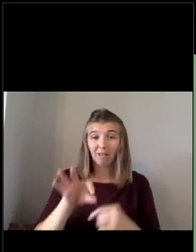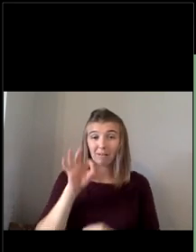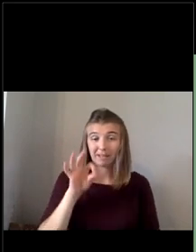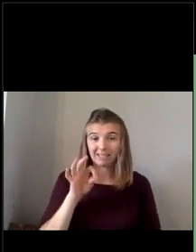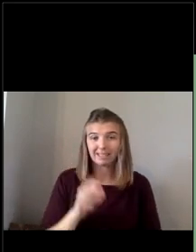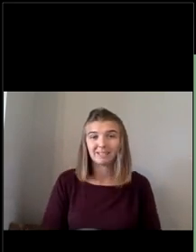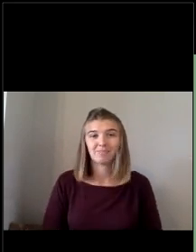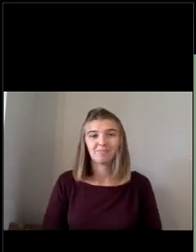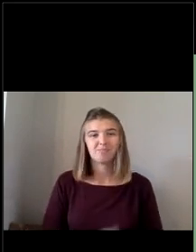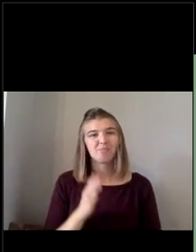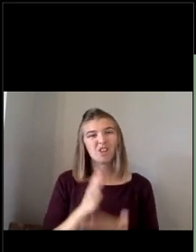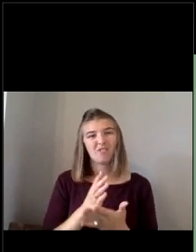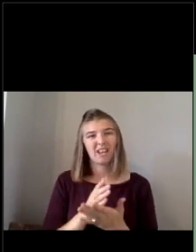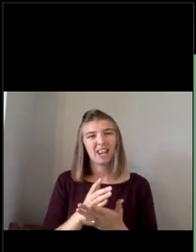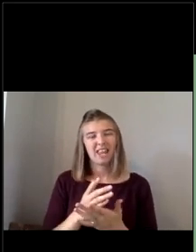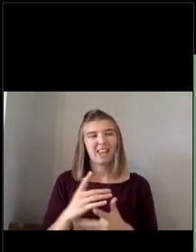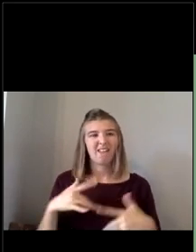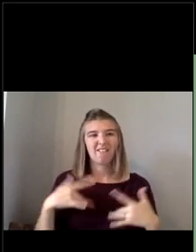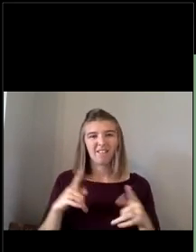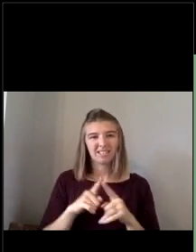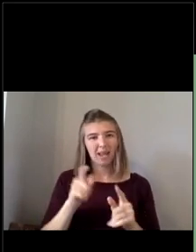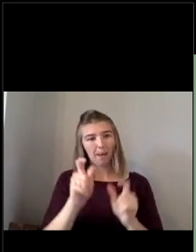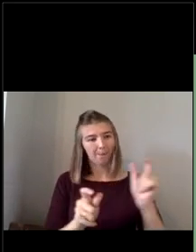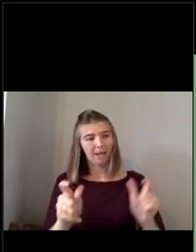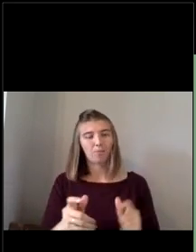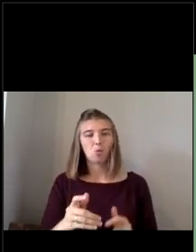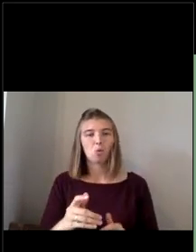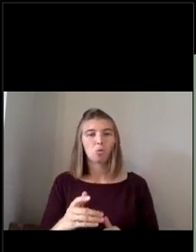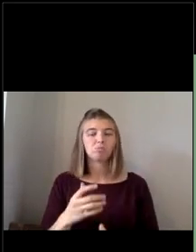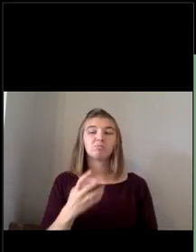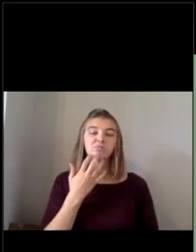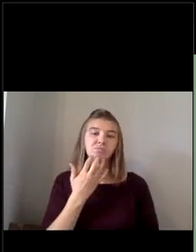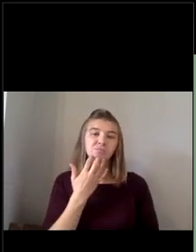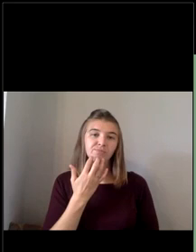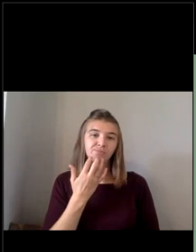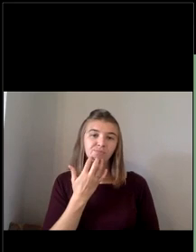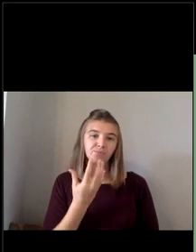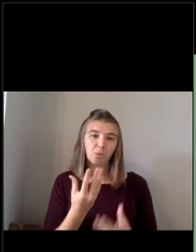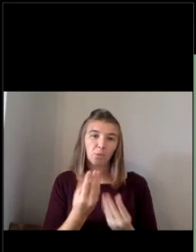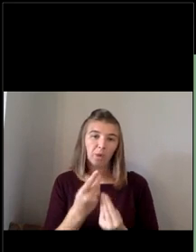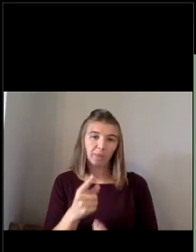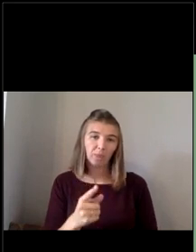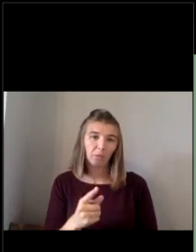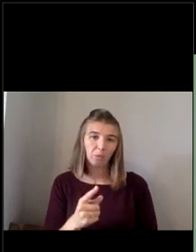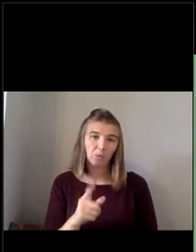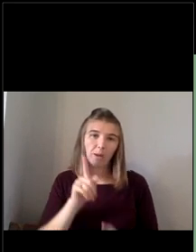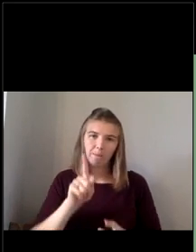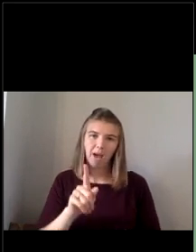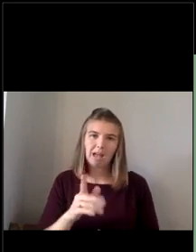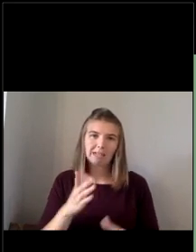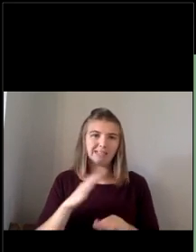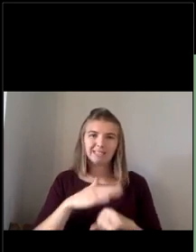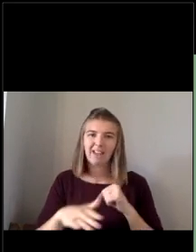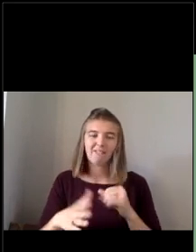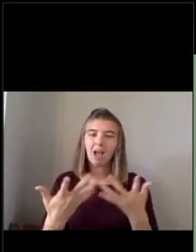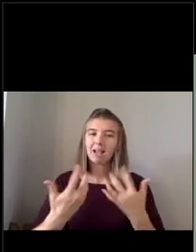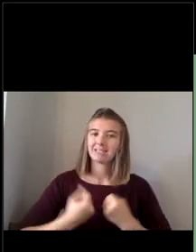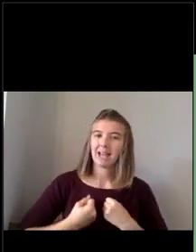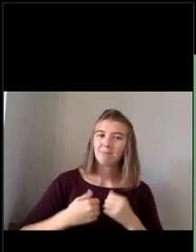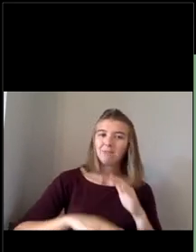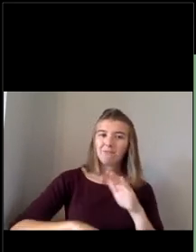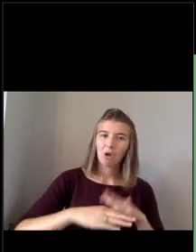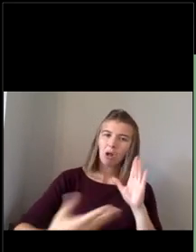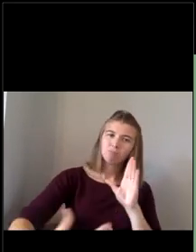not really fully accepted. You know, a sense that you have to continually demonstrate your ability, you know, whatever your educational